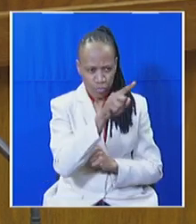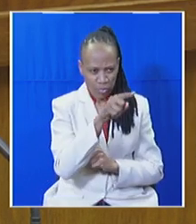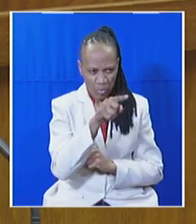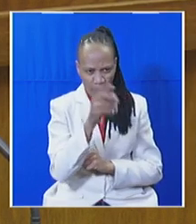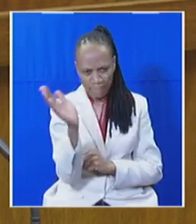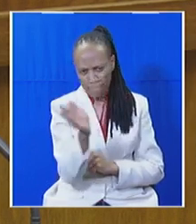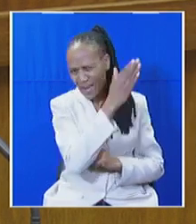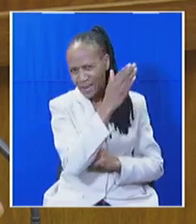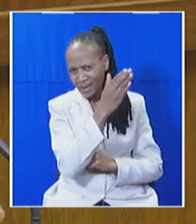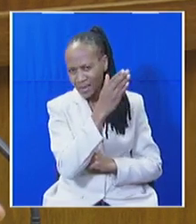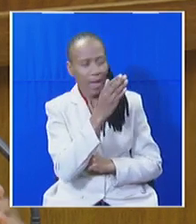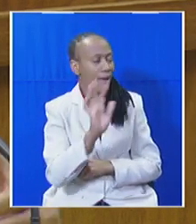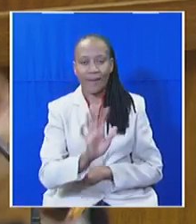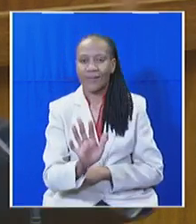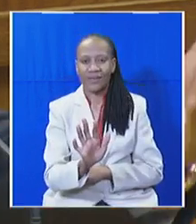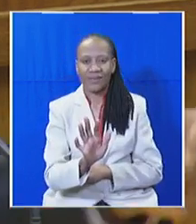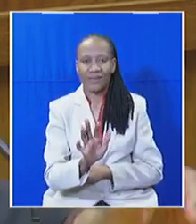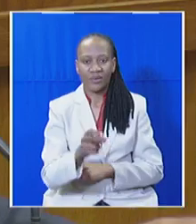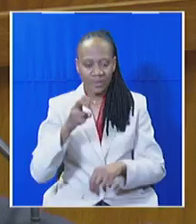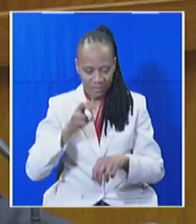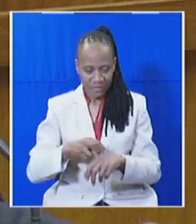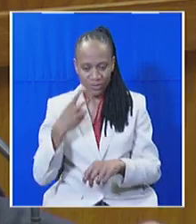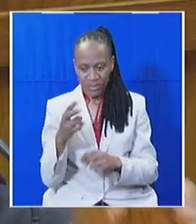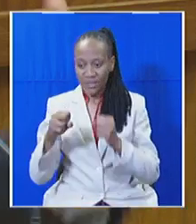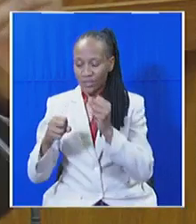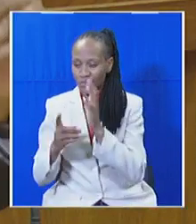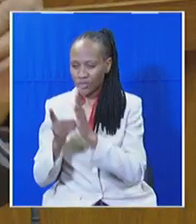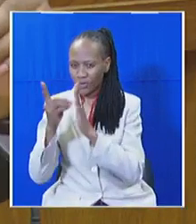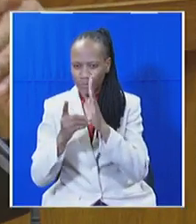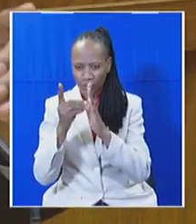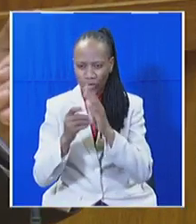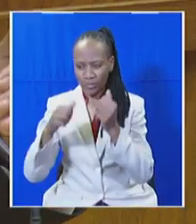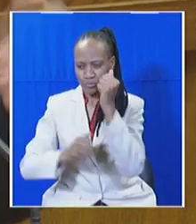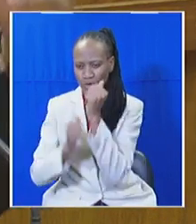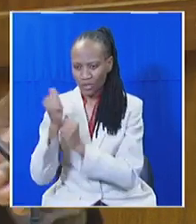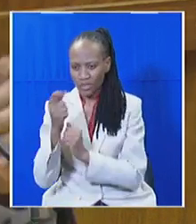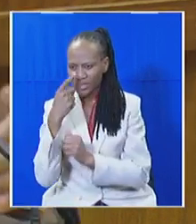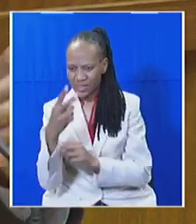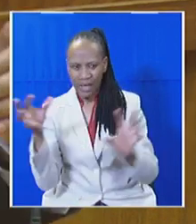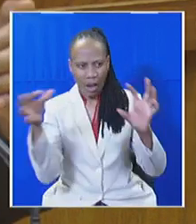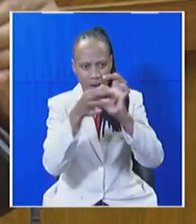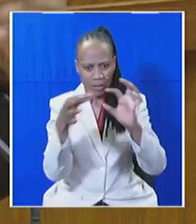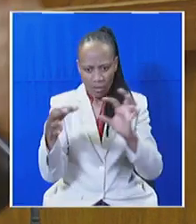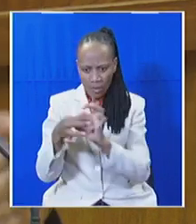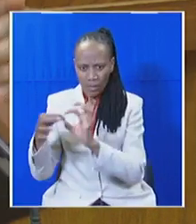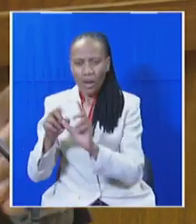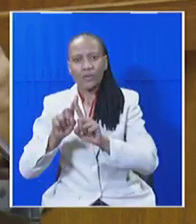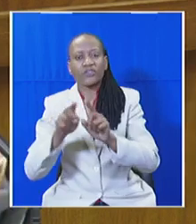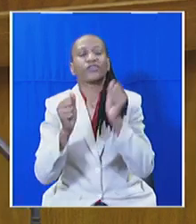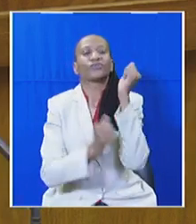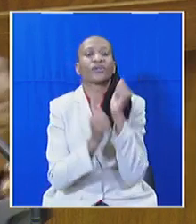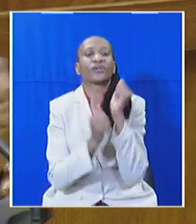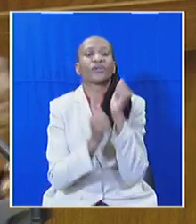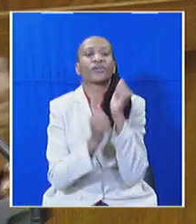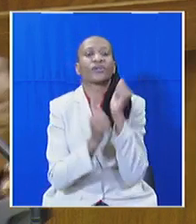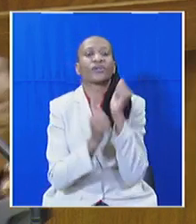those structures dovetail to the structures that have developed. So we cannot have a definitive decision what is